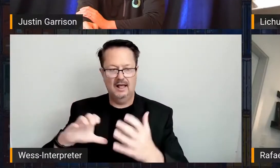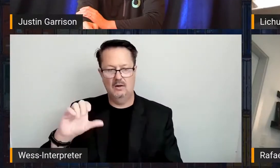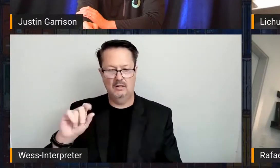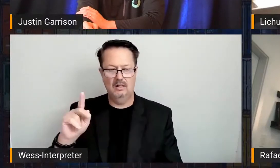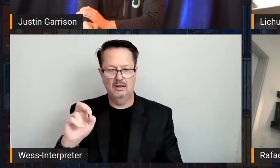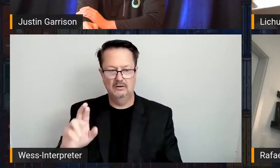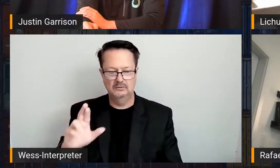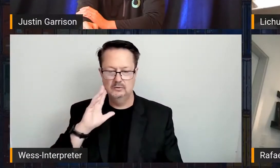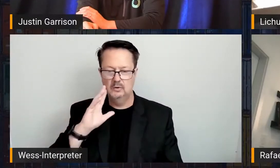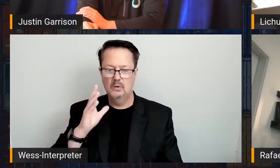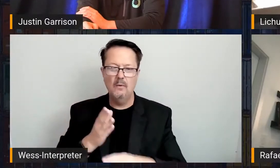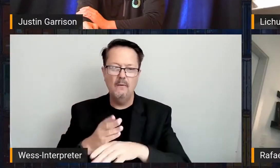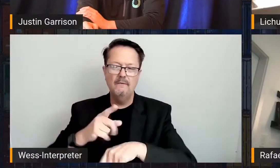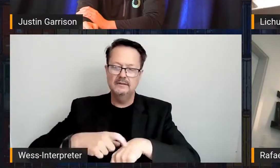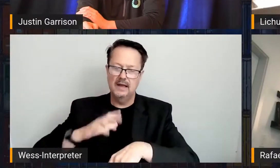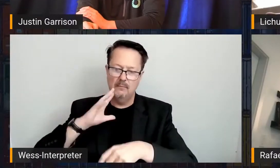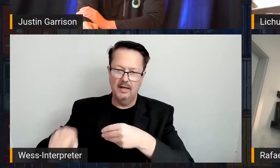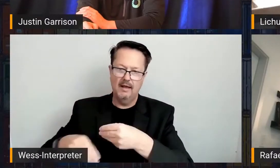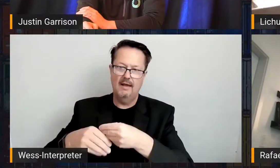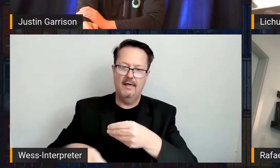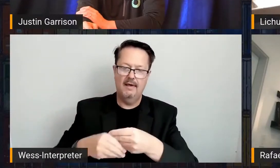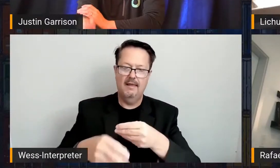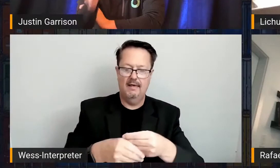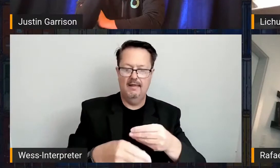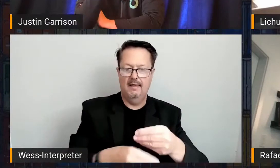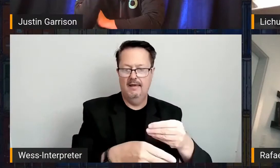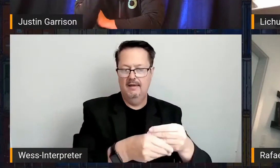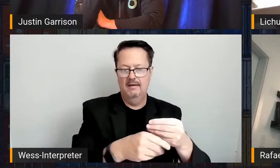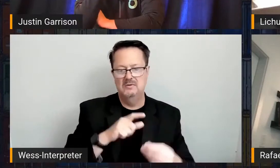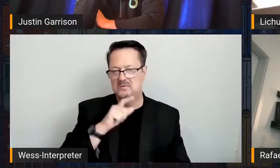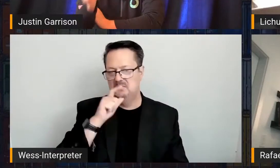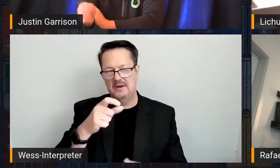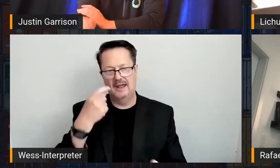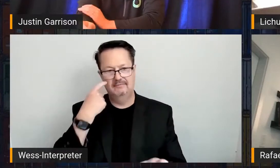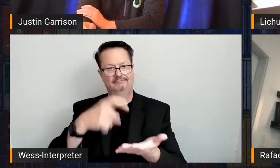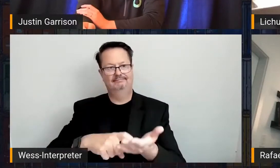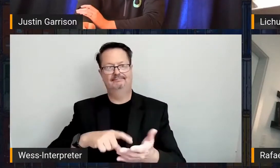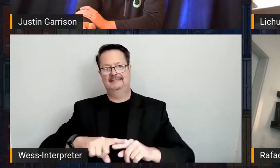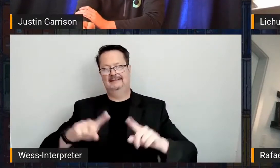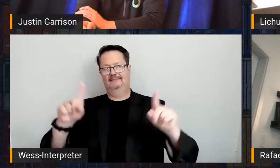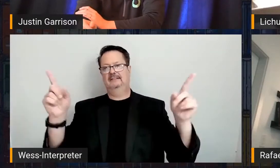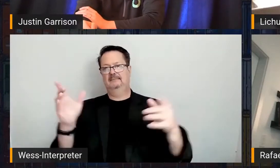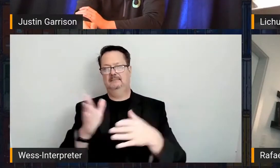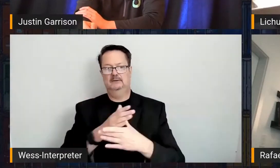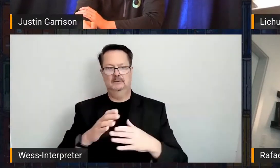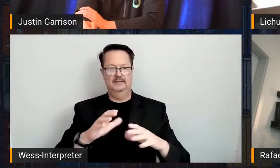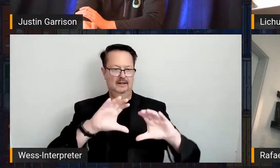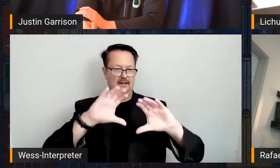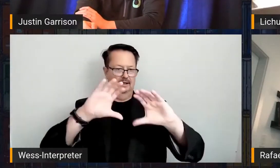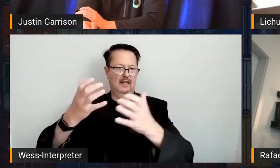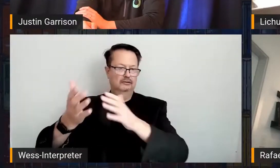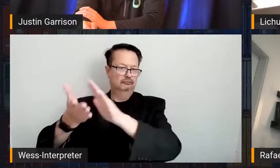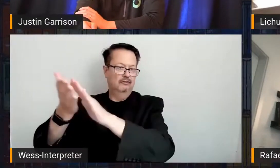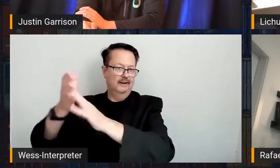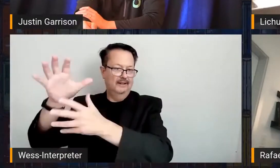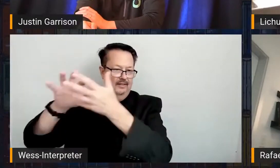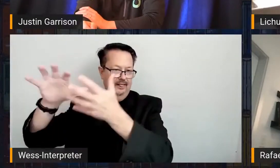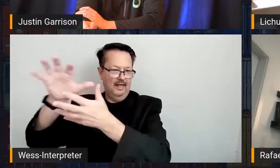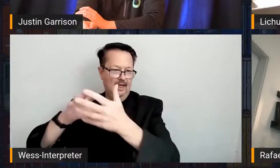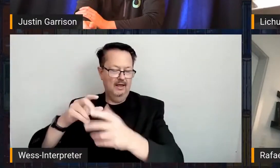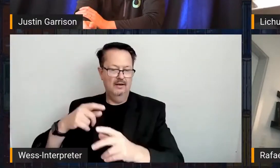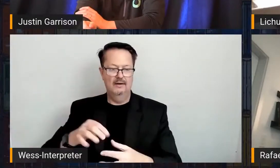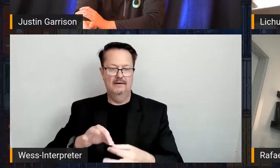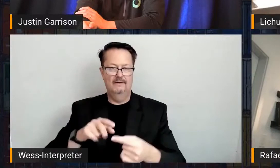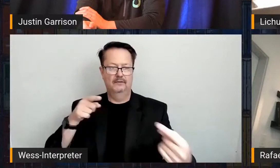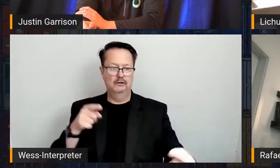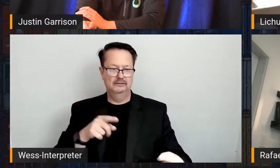more features such that you don't have to tell the difference between a cluster running in the cloud versus a connected